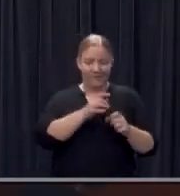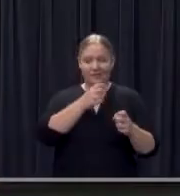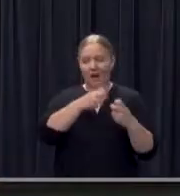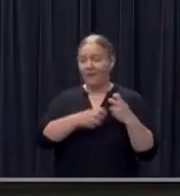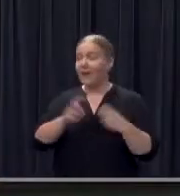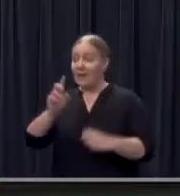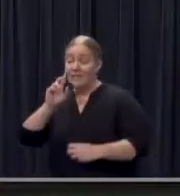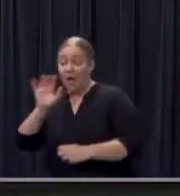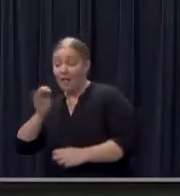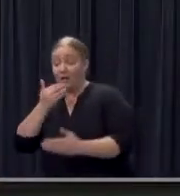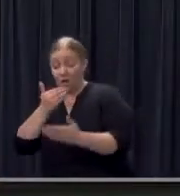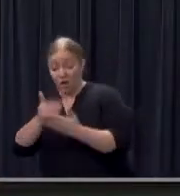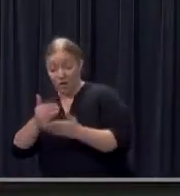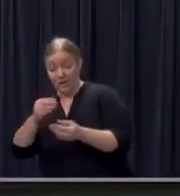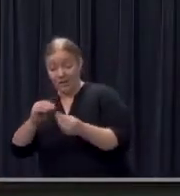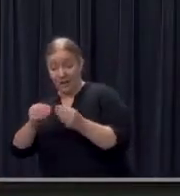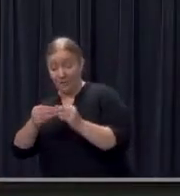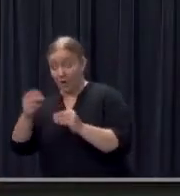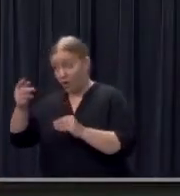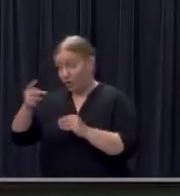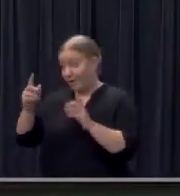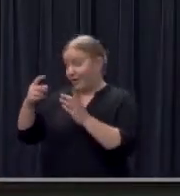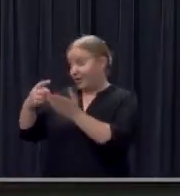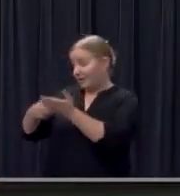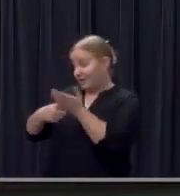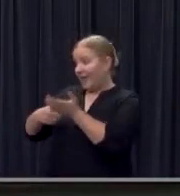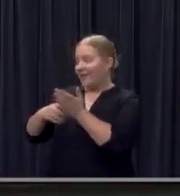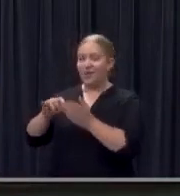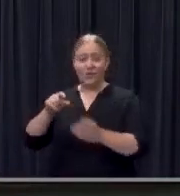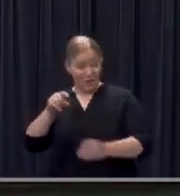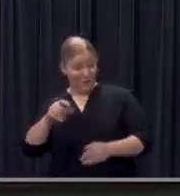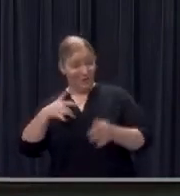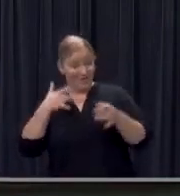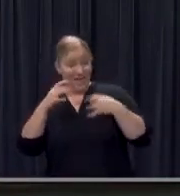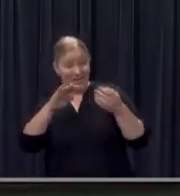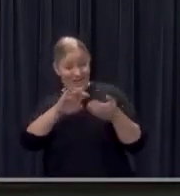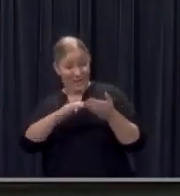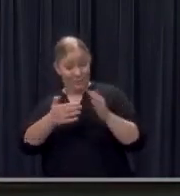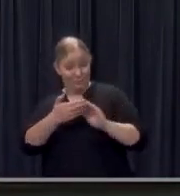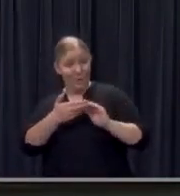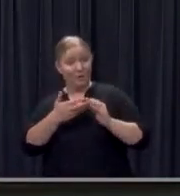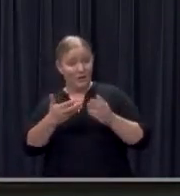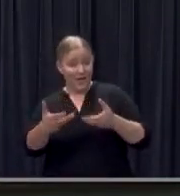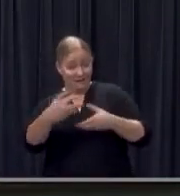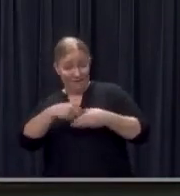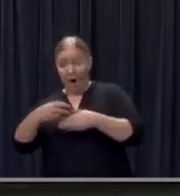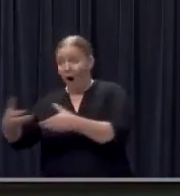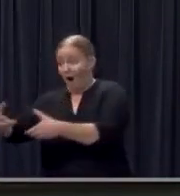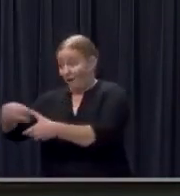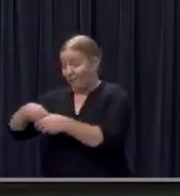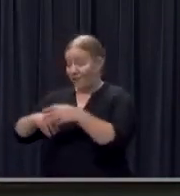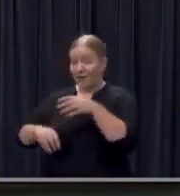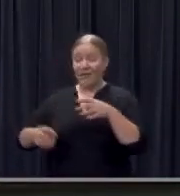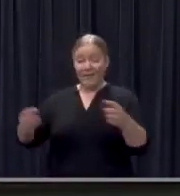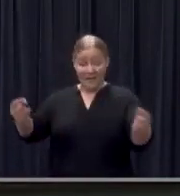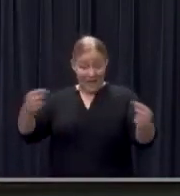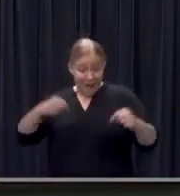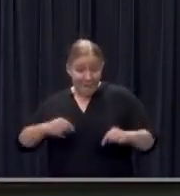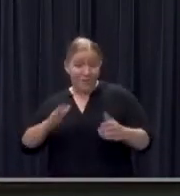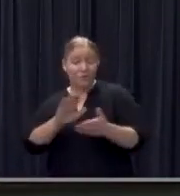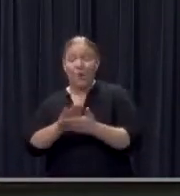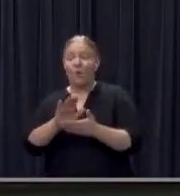good number. When we spoke the other day, you're really excited that the community engagement, the involvement showing up in the